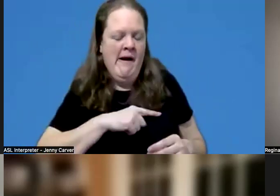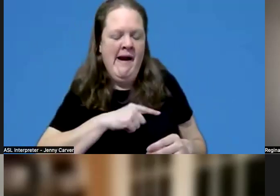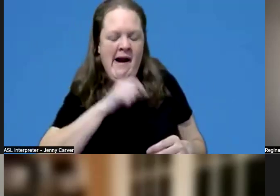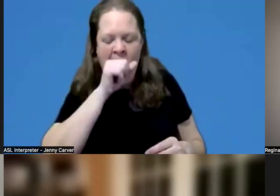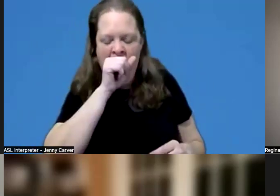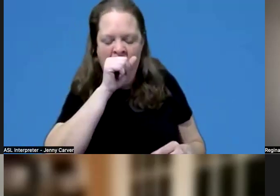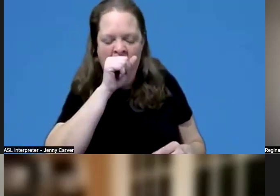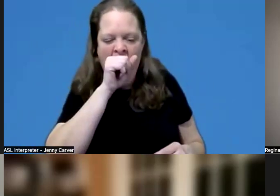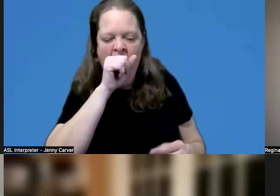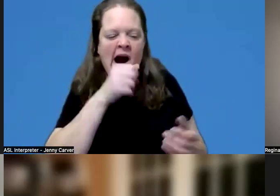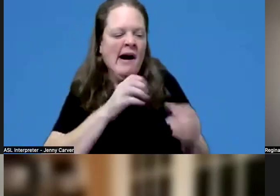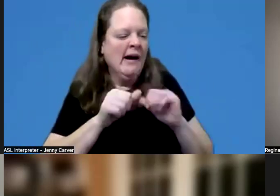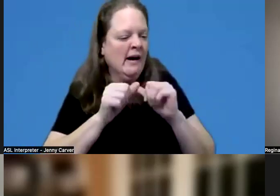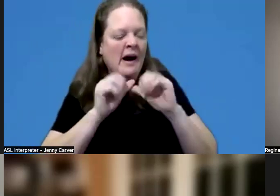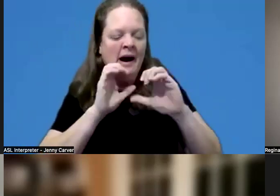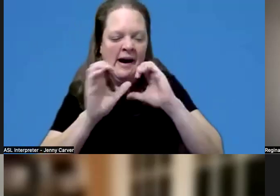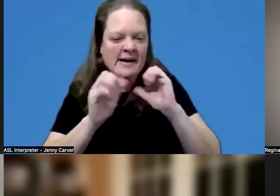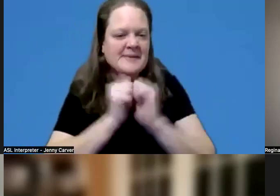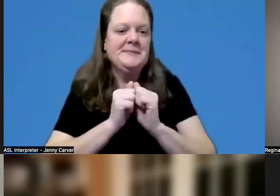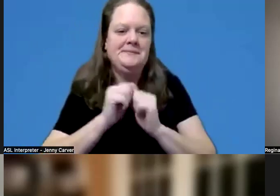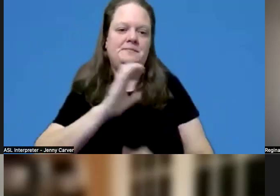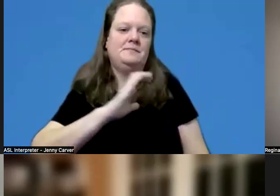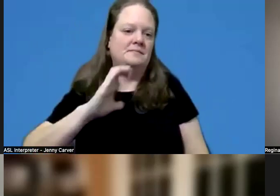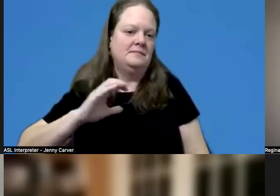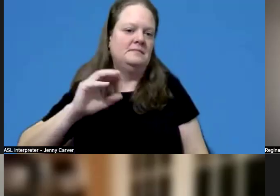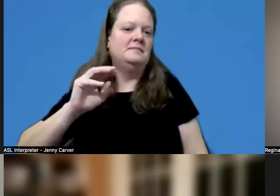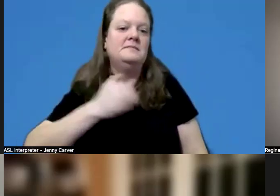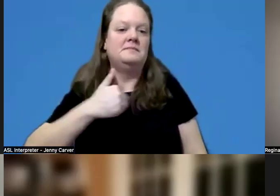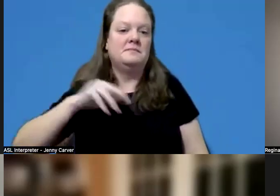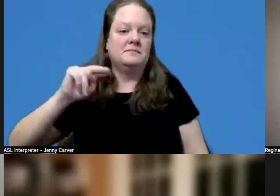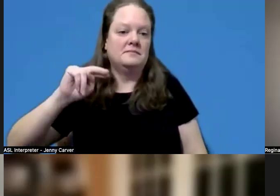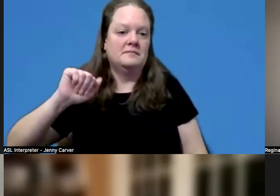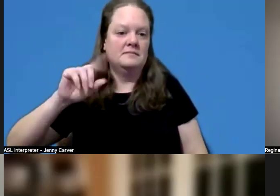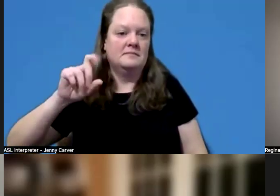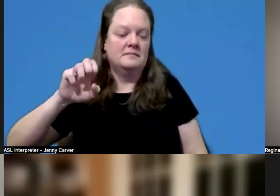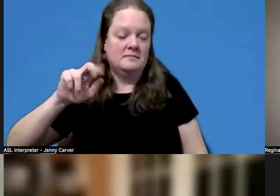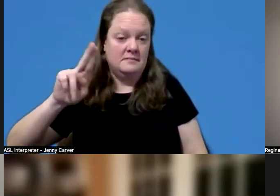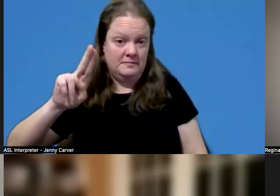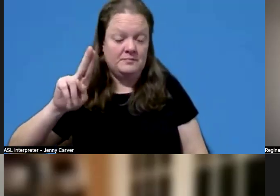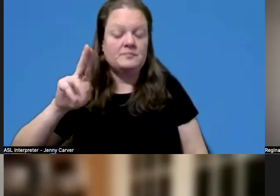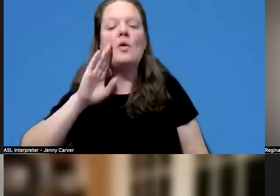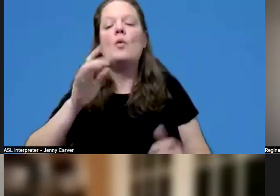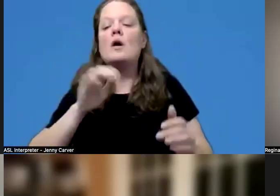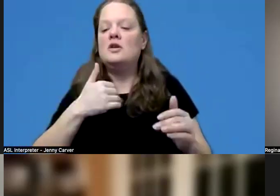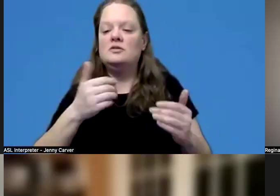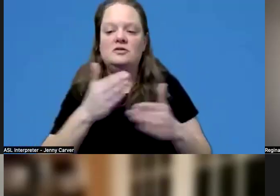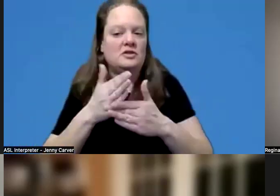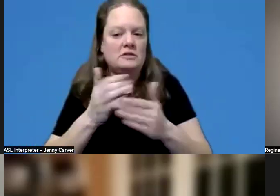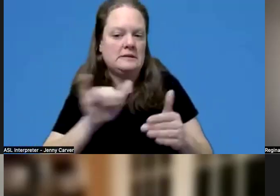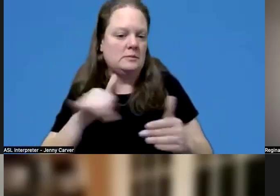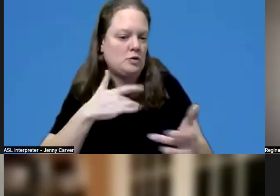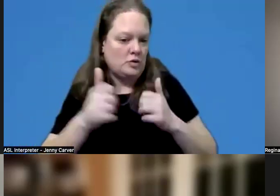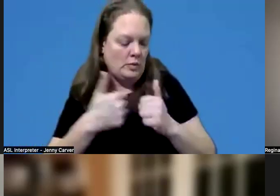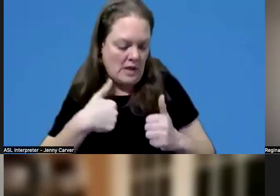are in communication with Councilmember Nadeau, who shares those concerns with us so that